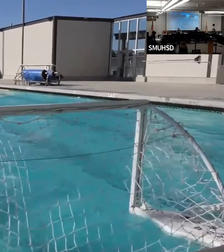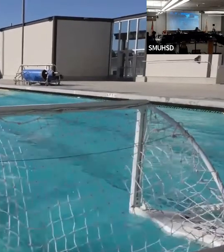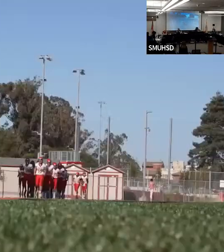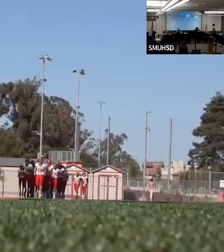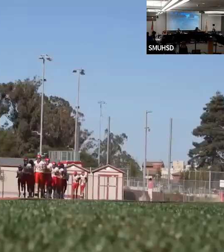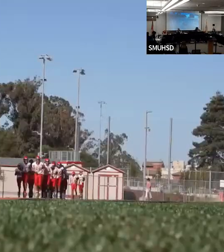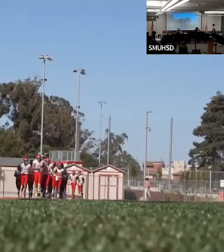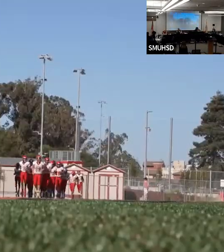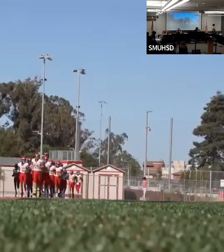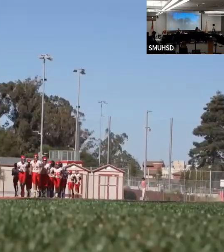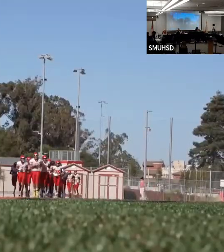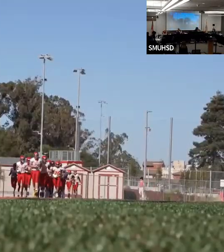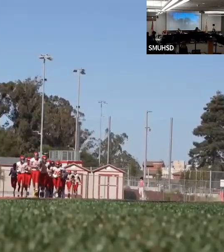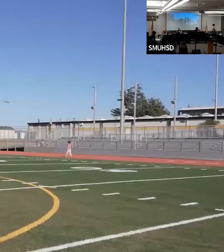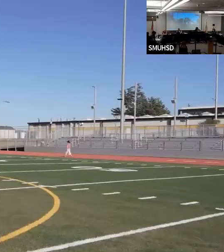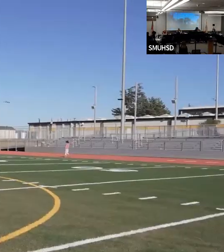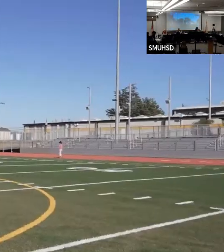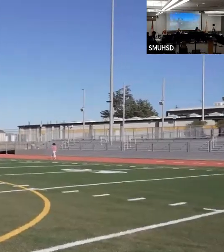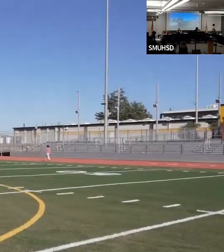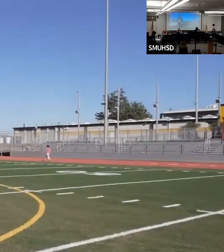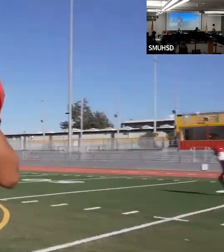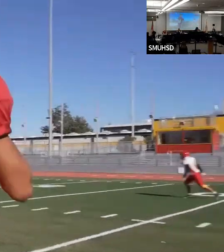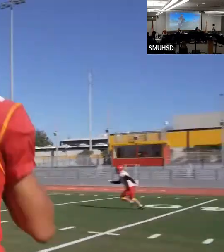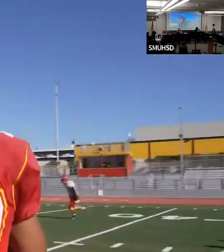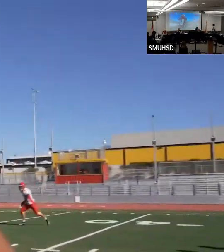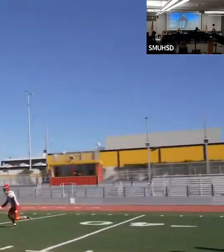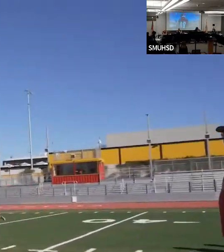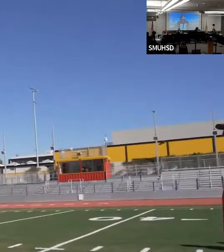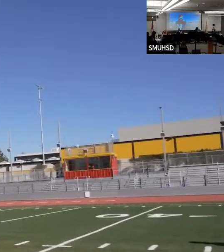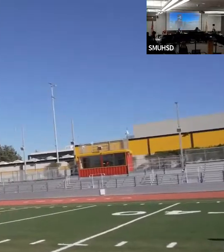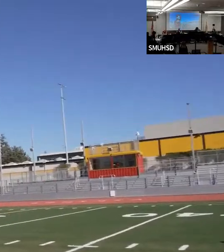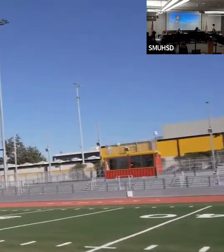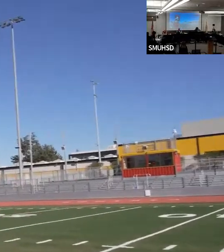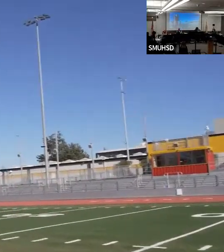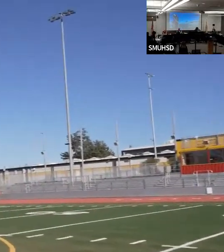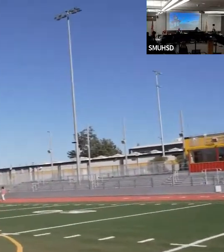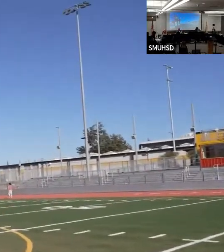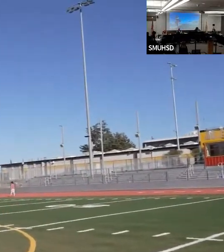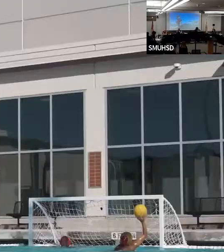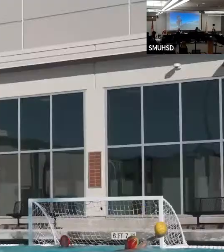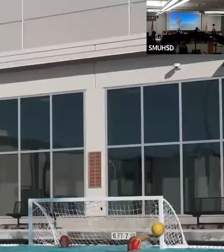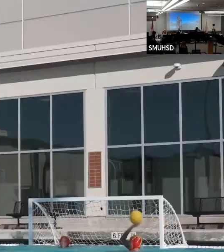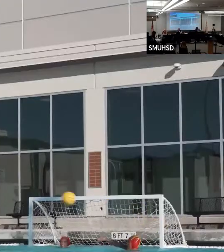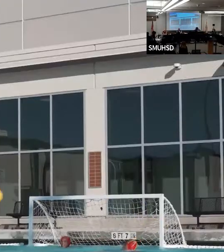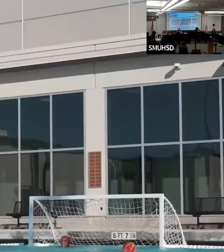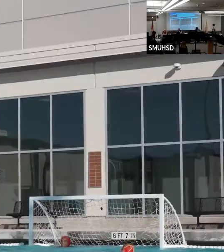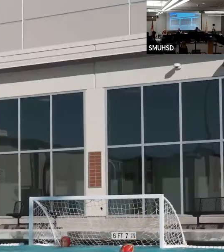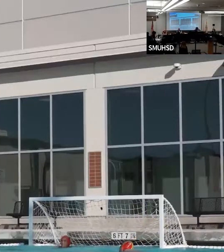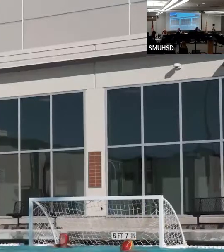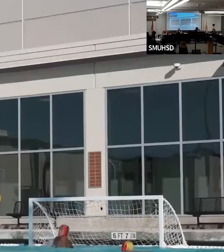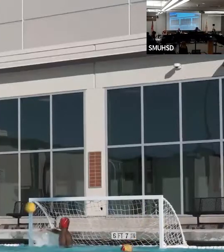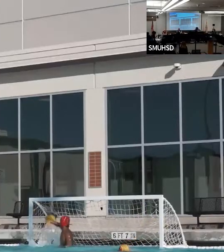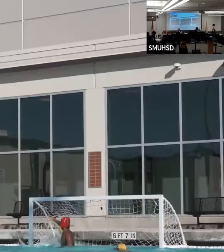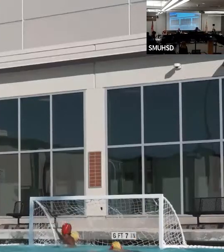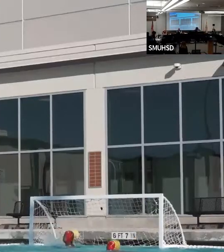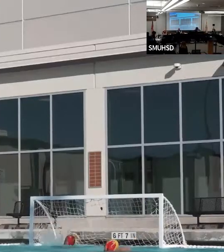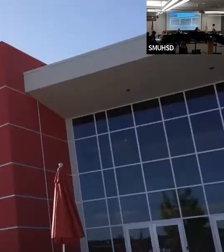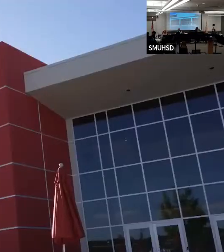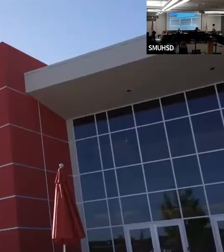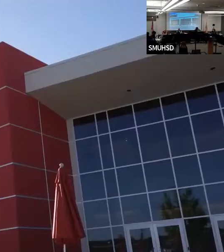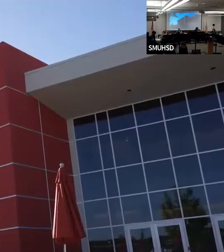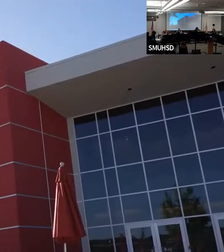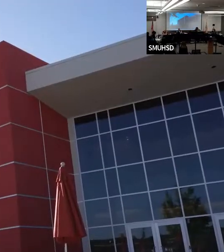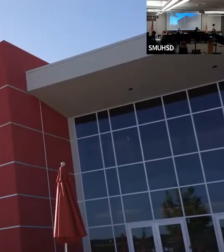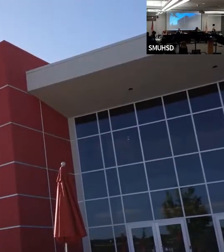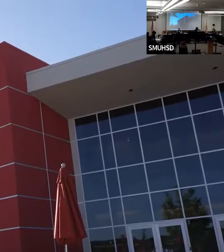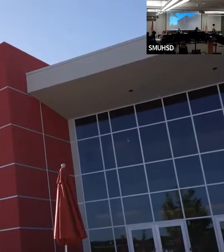teammates in the hallways, it's so nice to see them and be like, oh, what's up? I'll see you at practice. And it's you're able to talk about things more, and it's super fun.